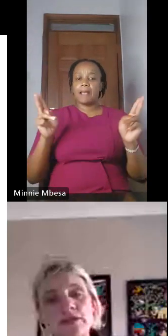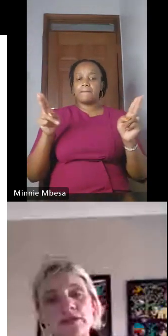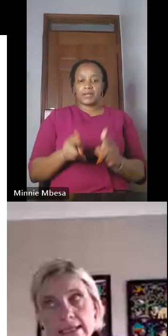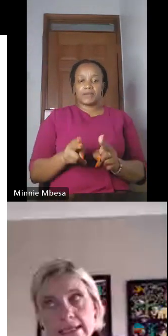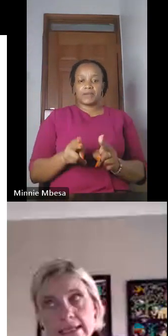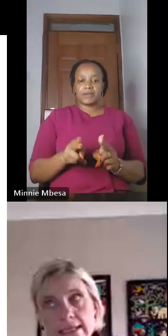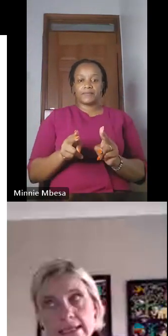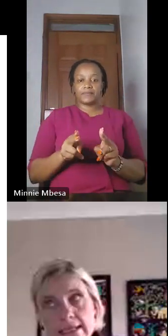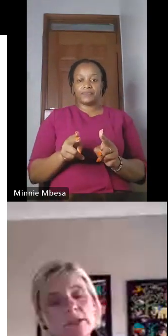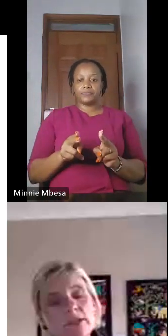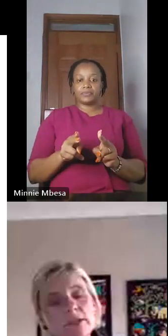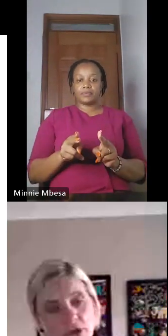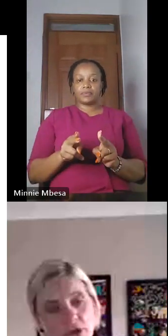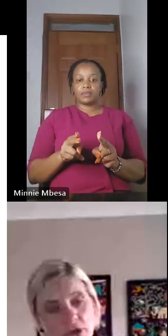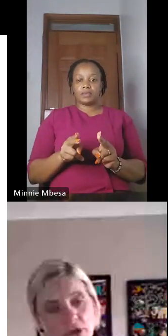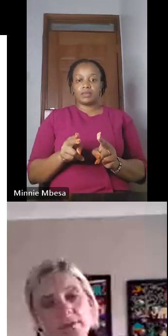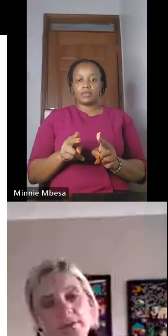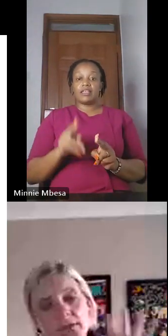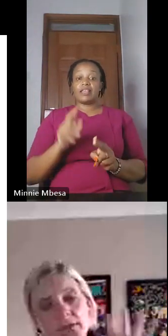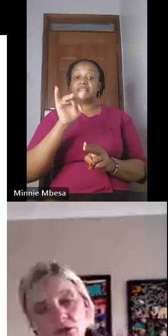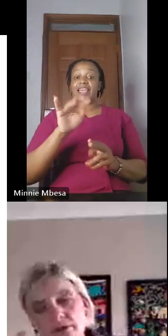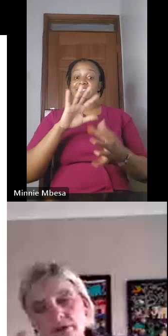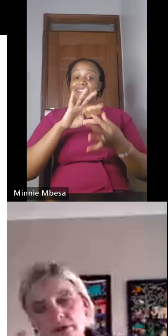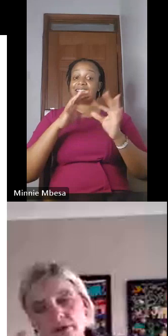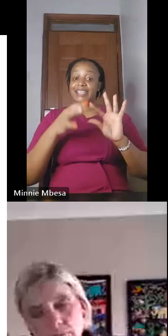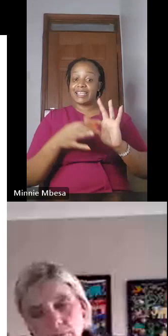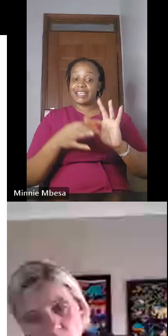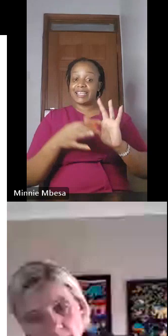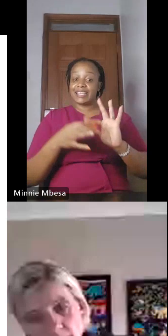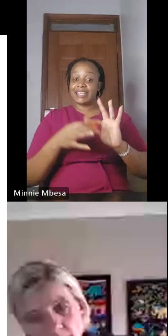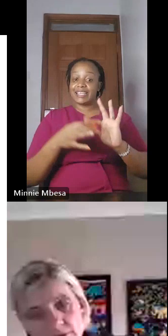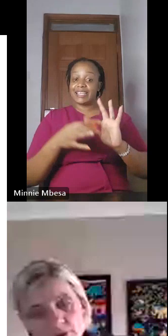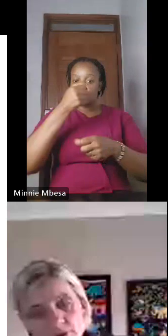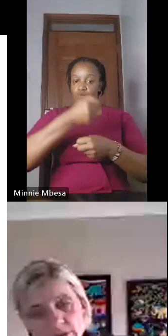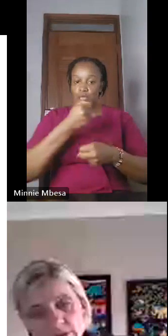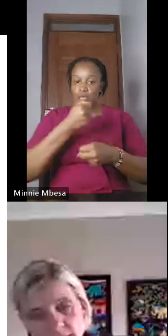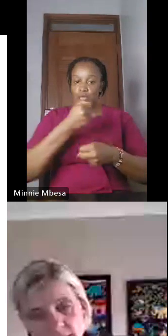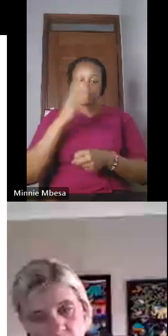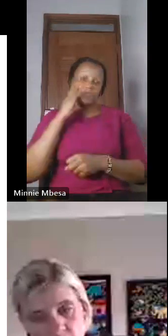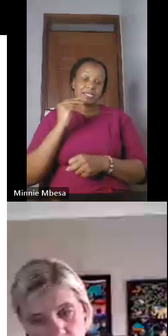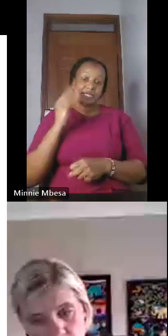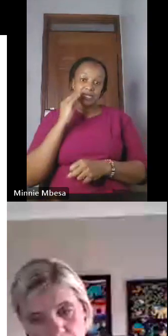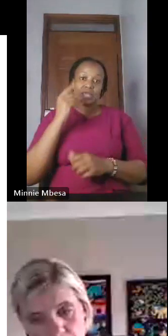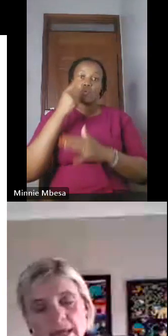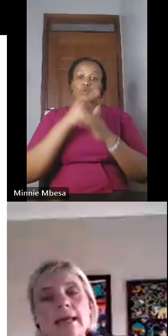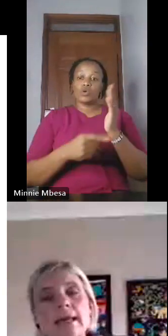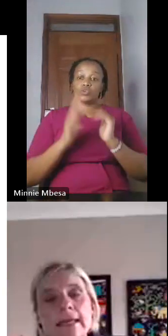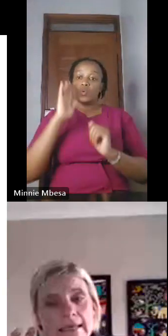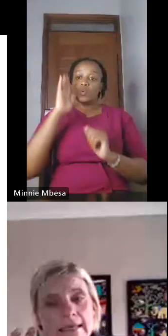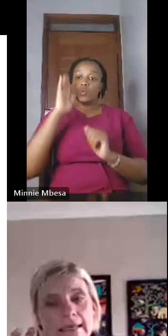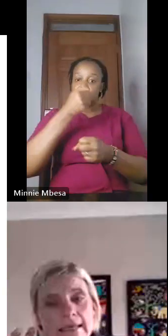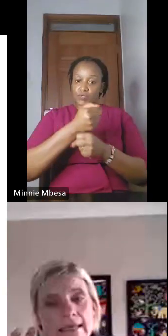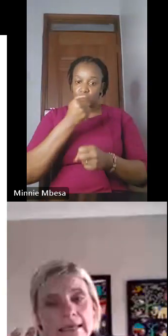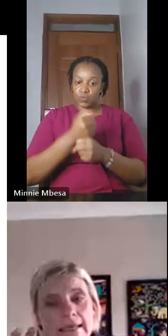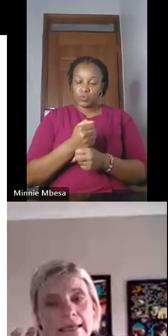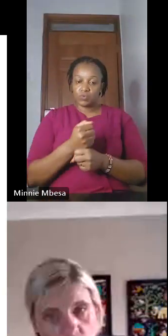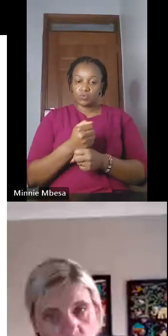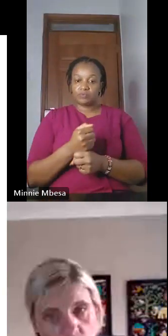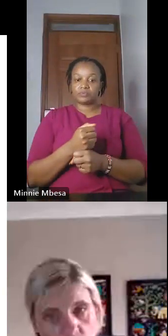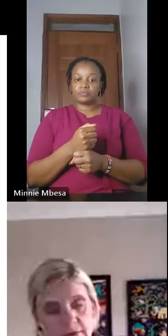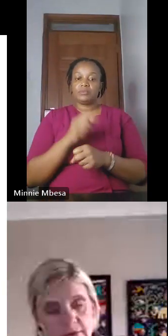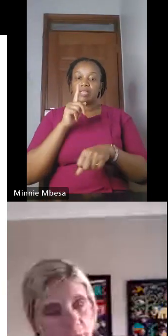that link between your work experience, your course, and what you are going to do when you get home is